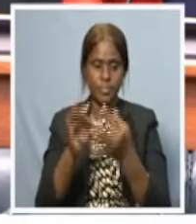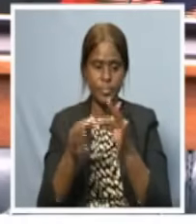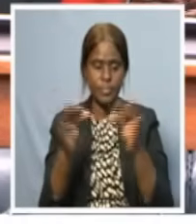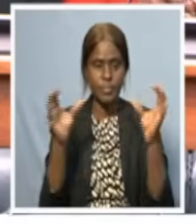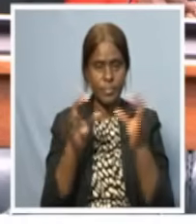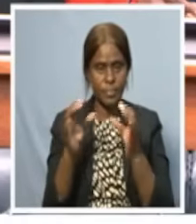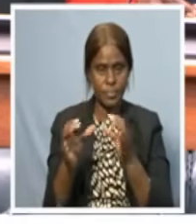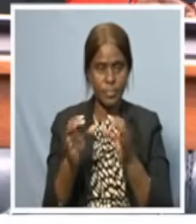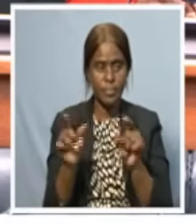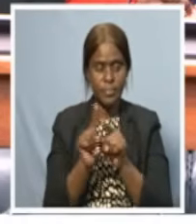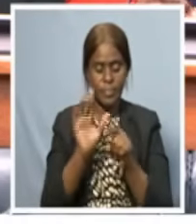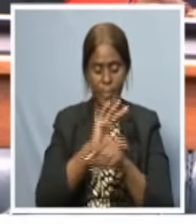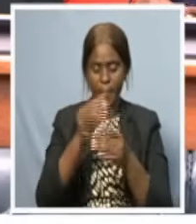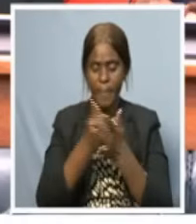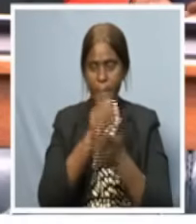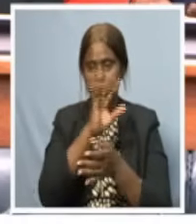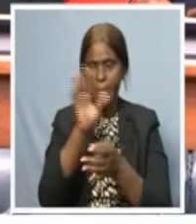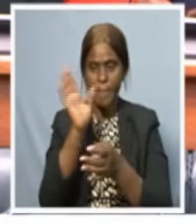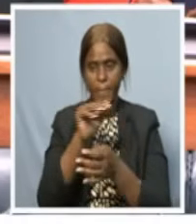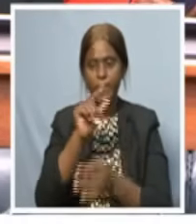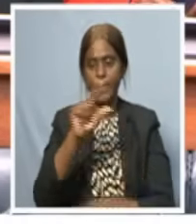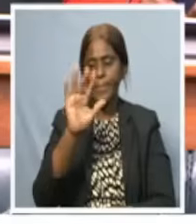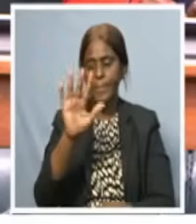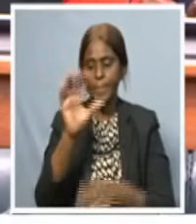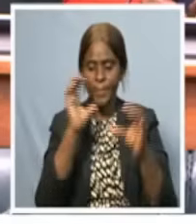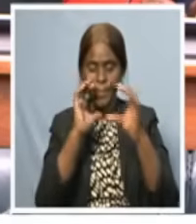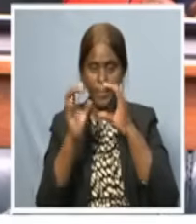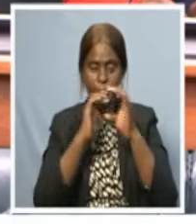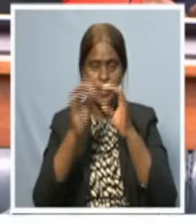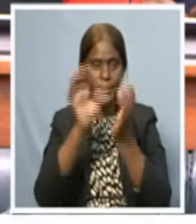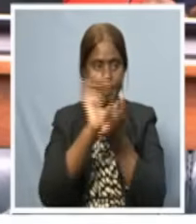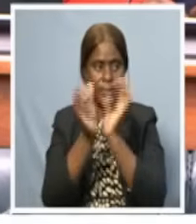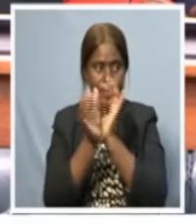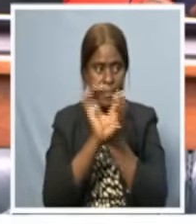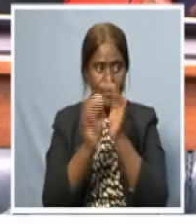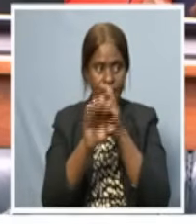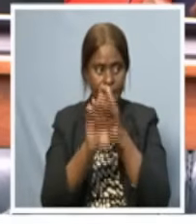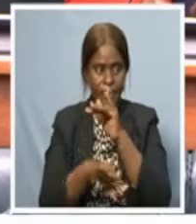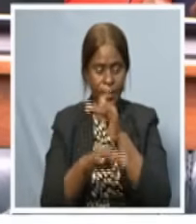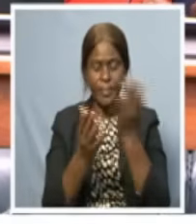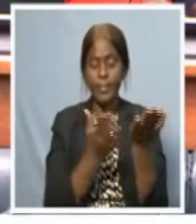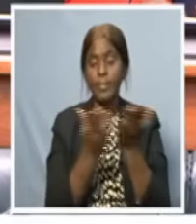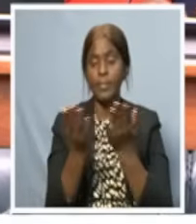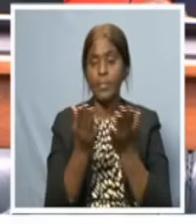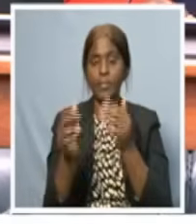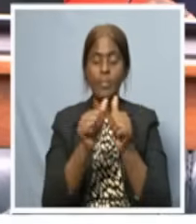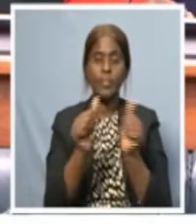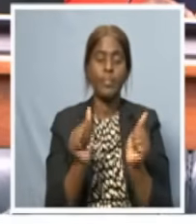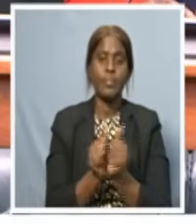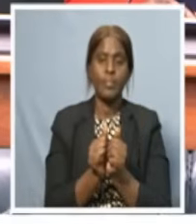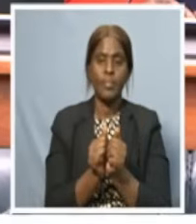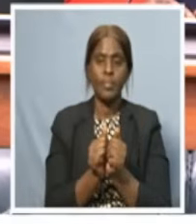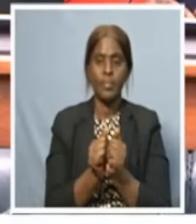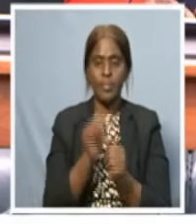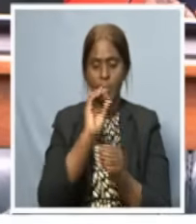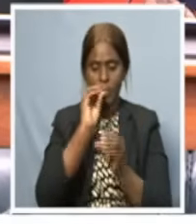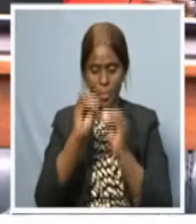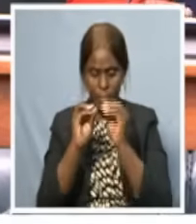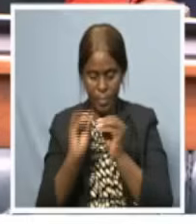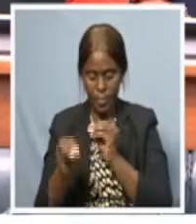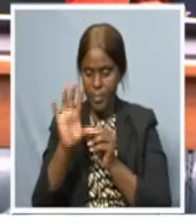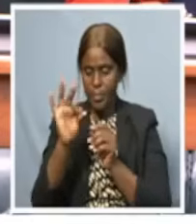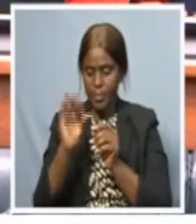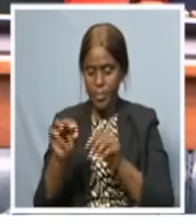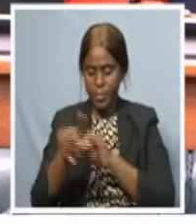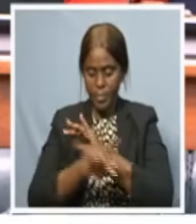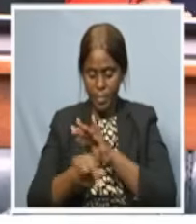coordinating committees, the deployment of 25 communication towers in underserved areas, the equipping of